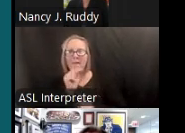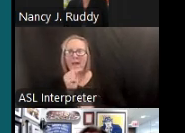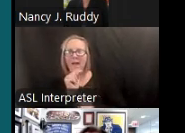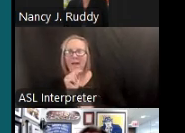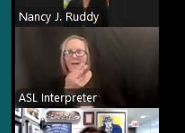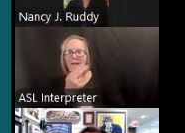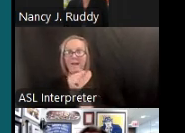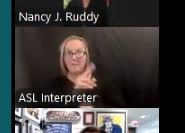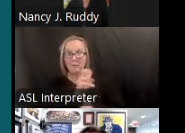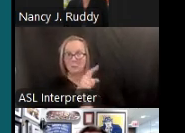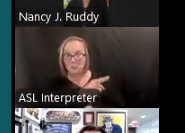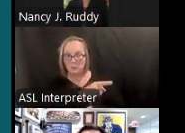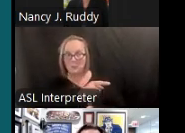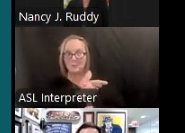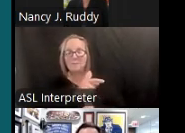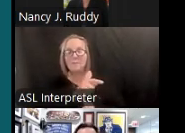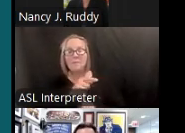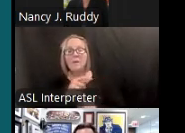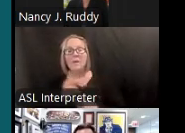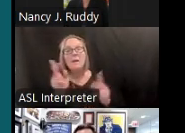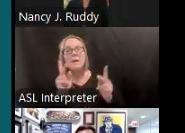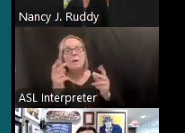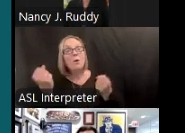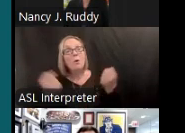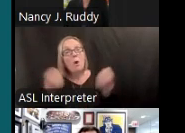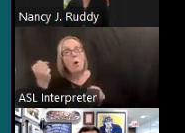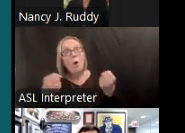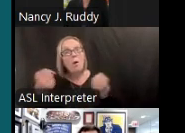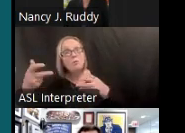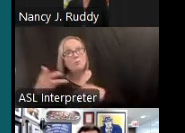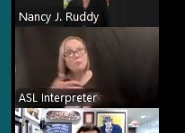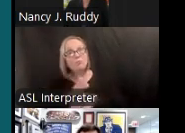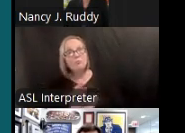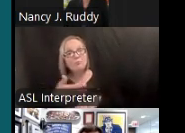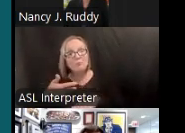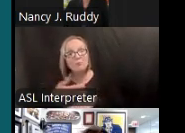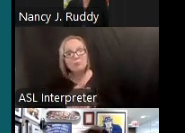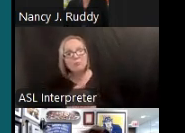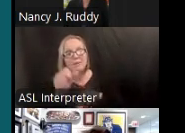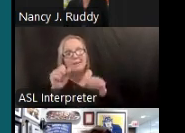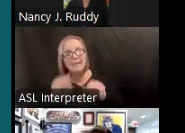plan. Passenger vehicle access to the site would be through the